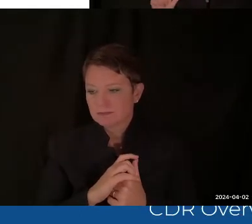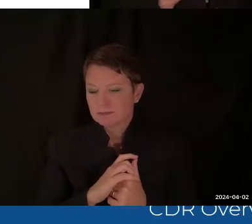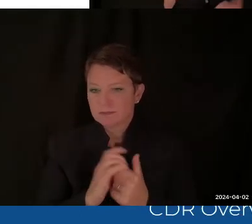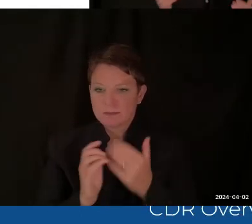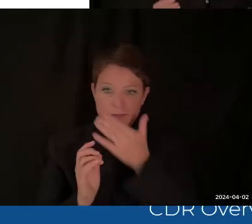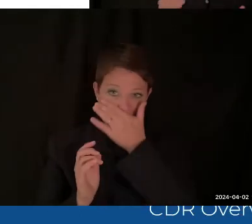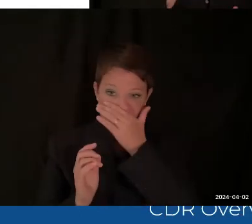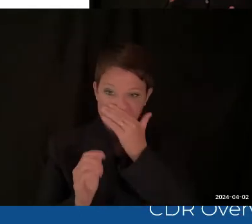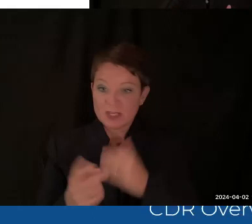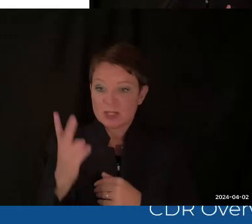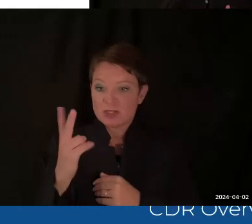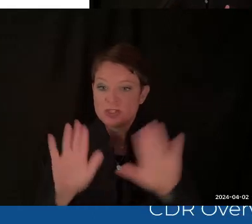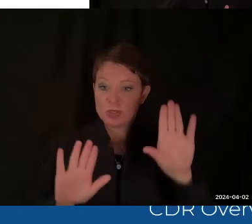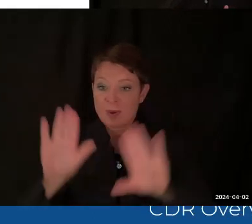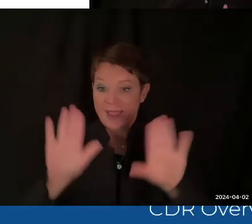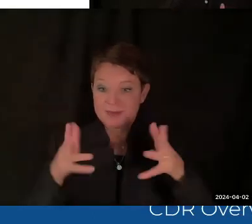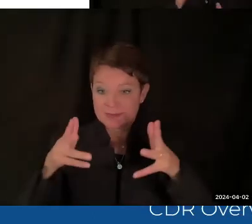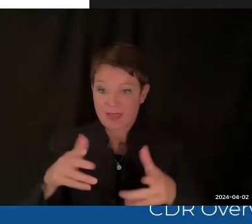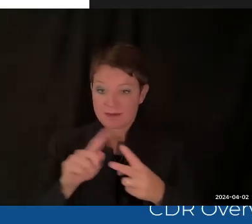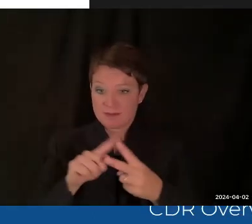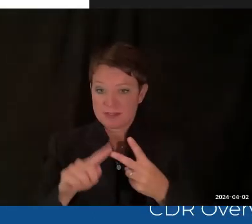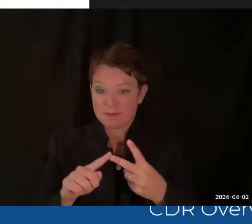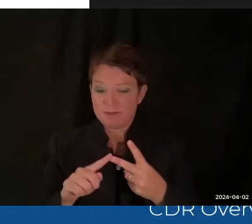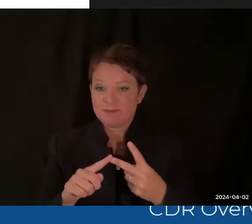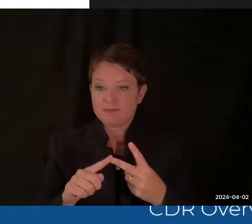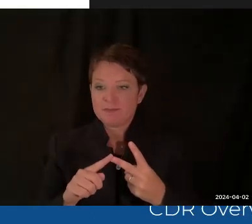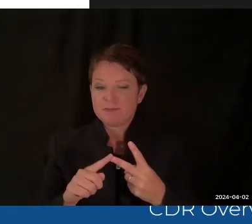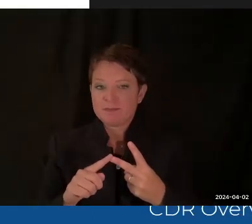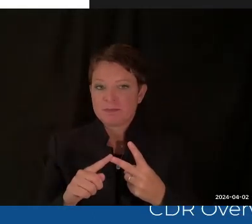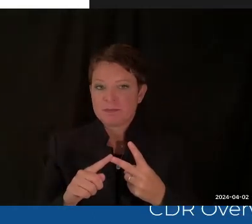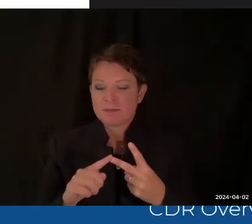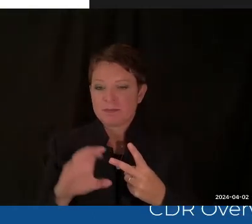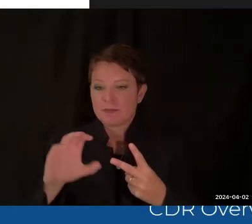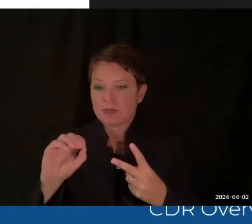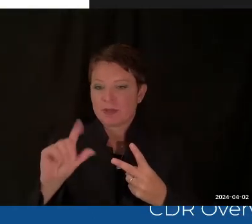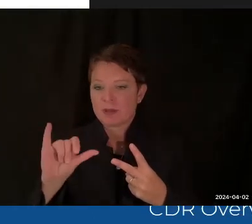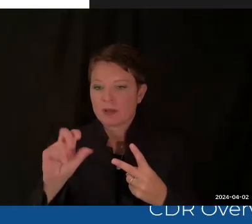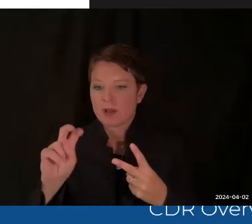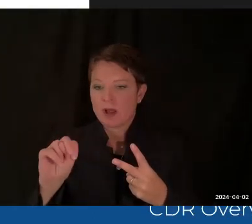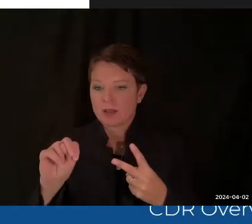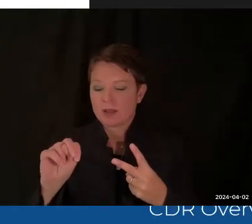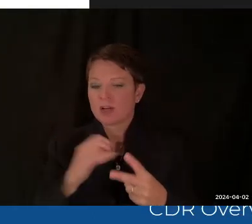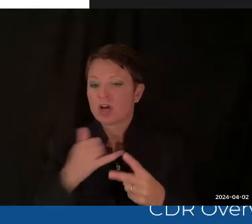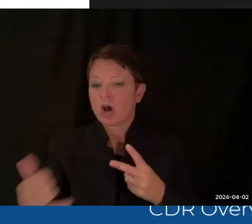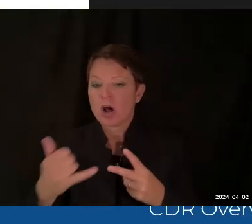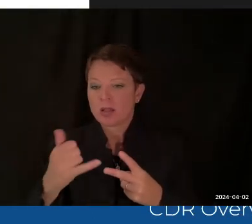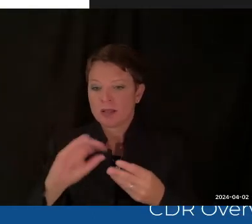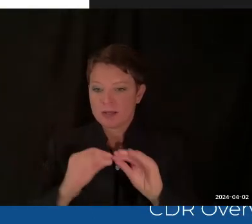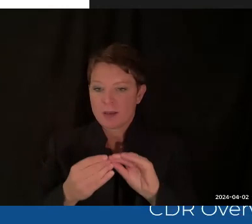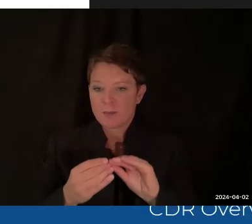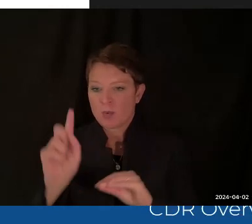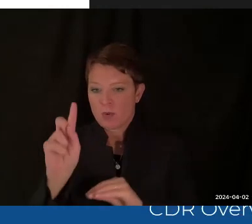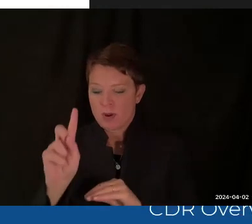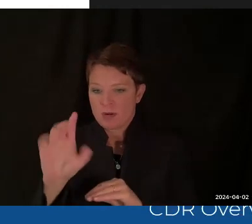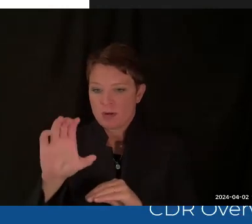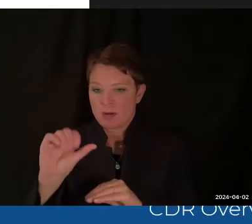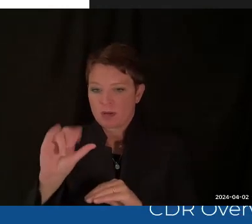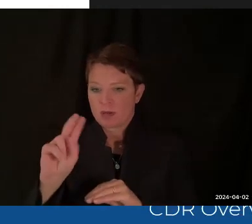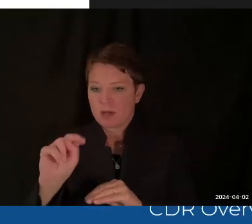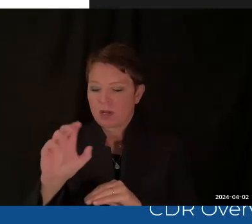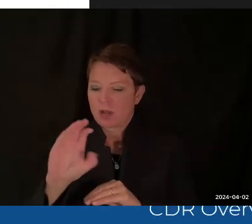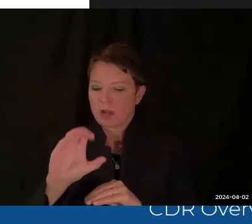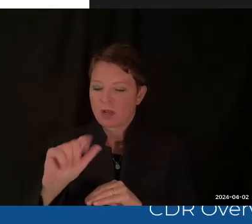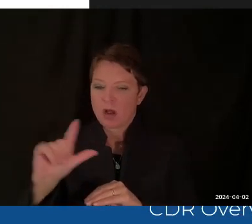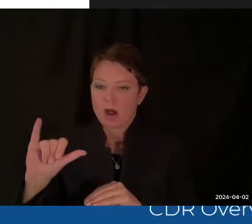We have two hands raised. Call in. We'll start with call-in user 1. Should be